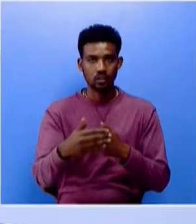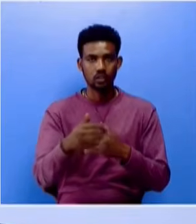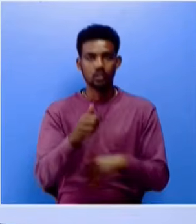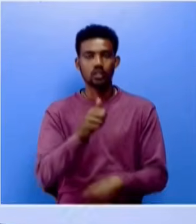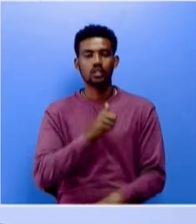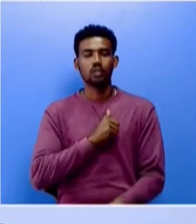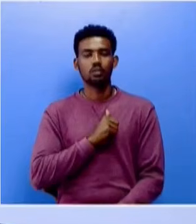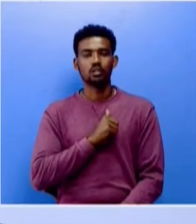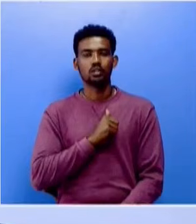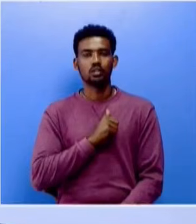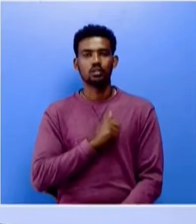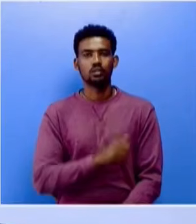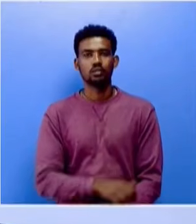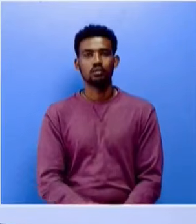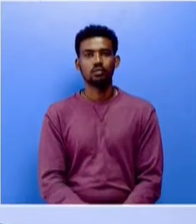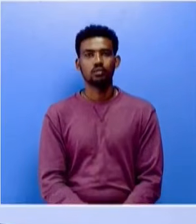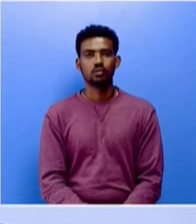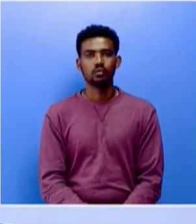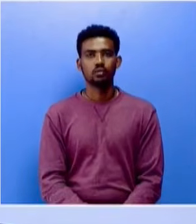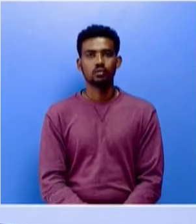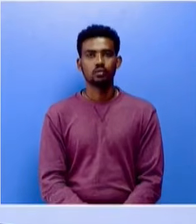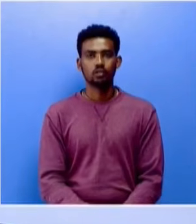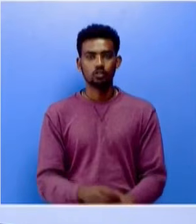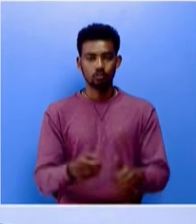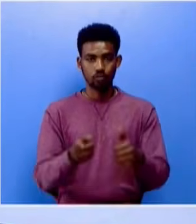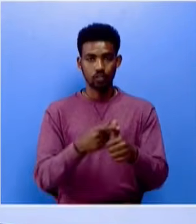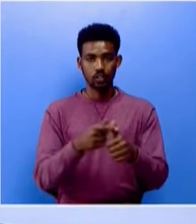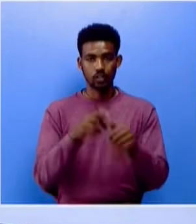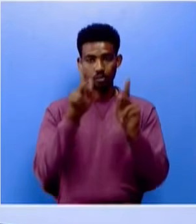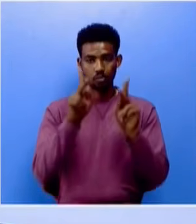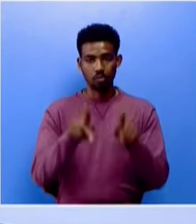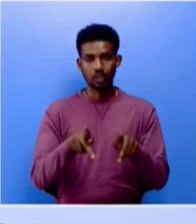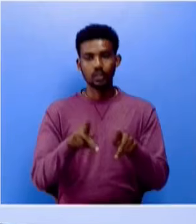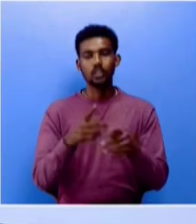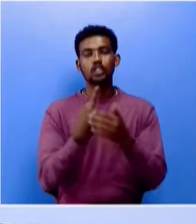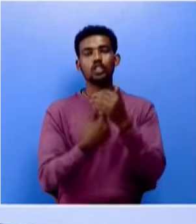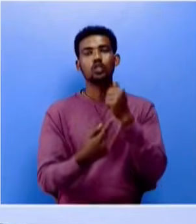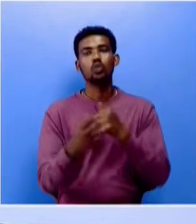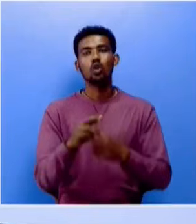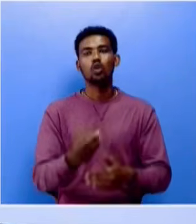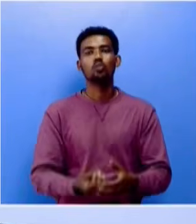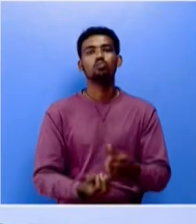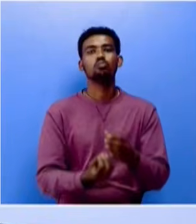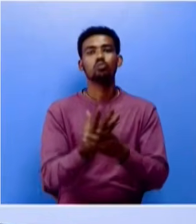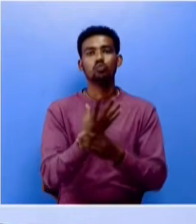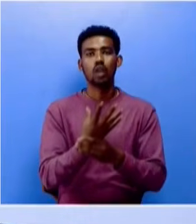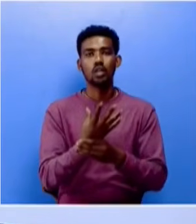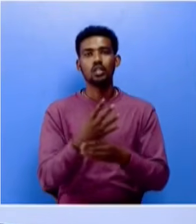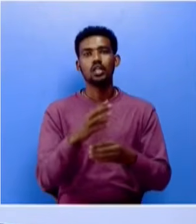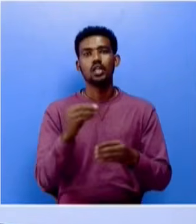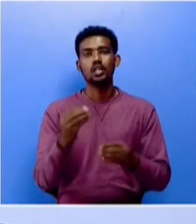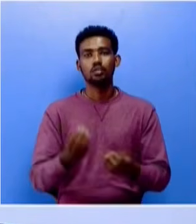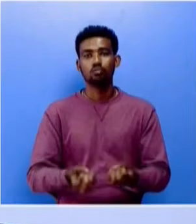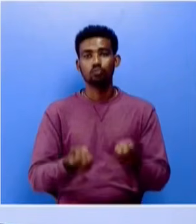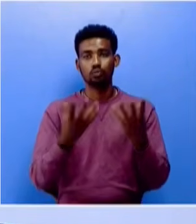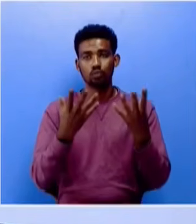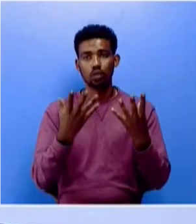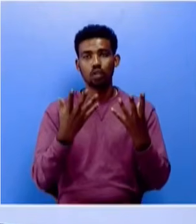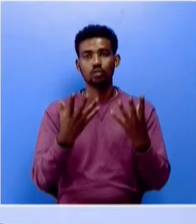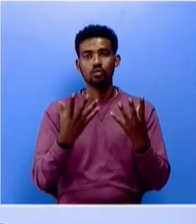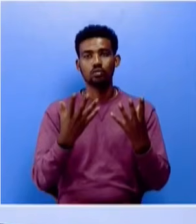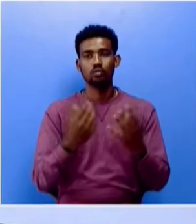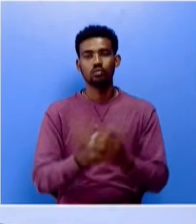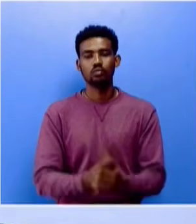It can be first person, singular or plural, second person, third person, singular or